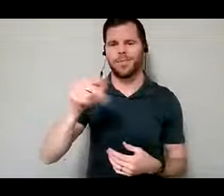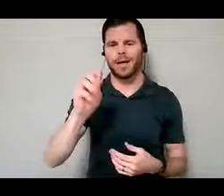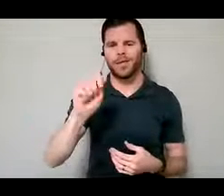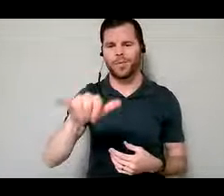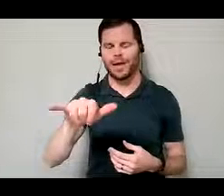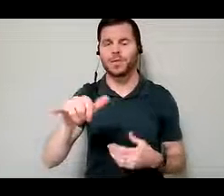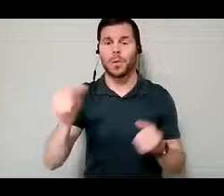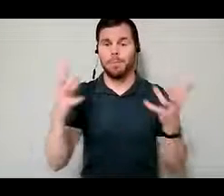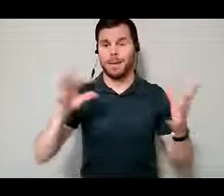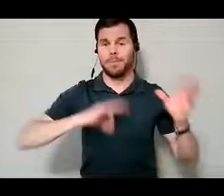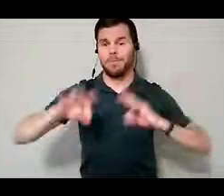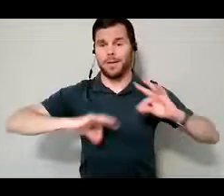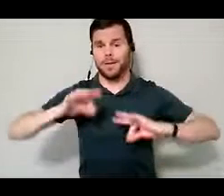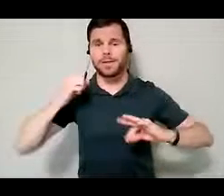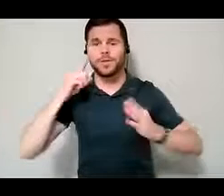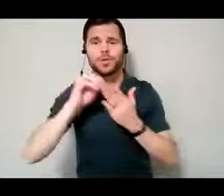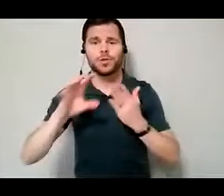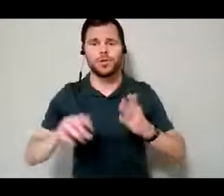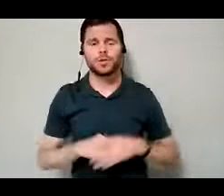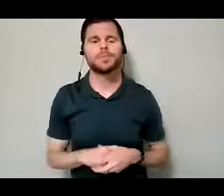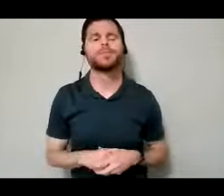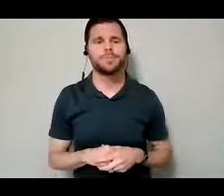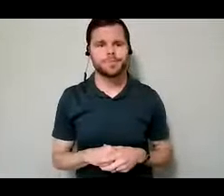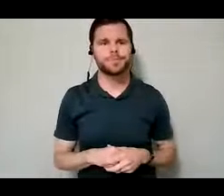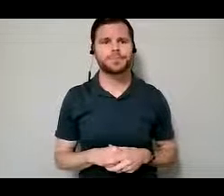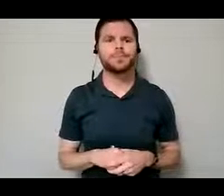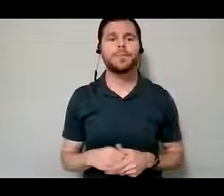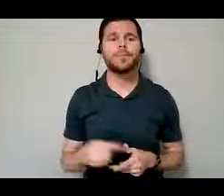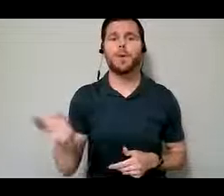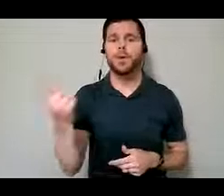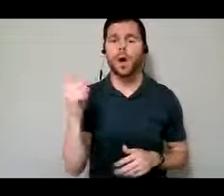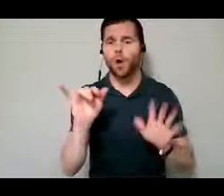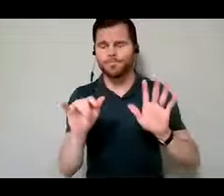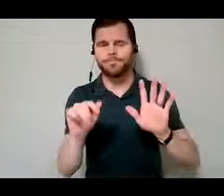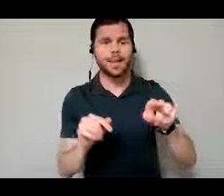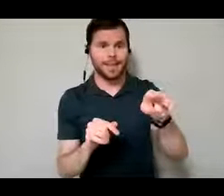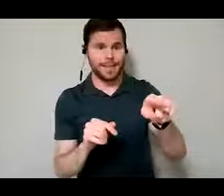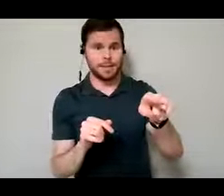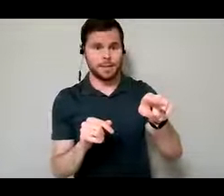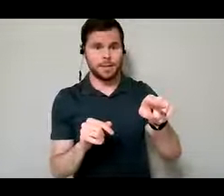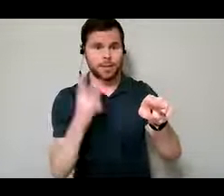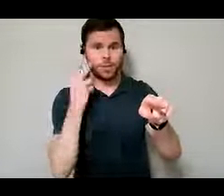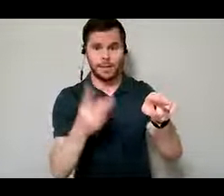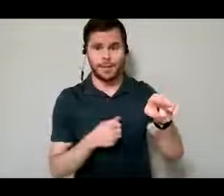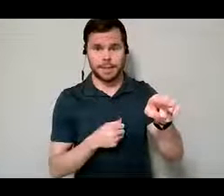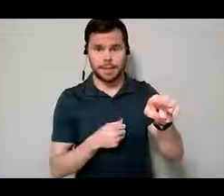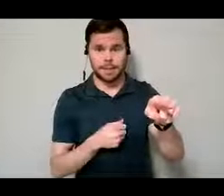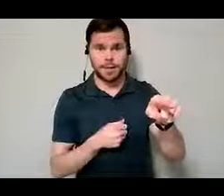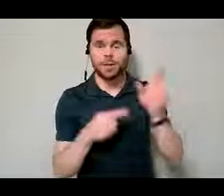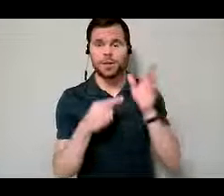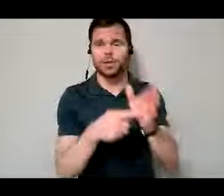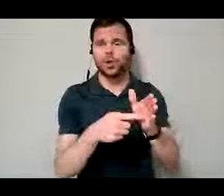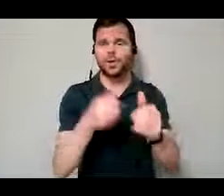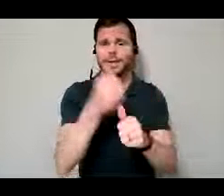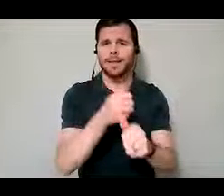students when they do that. So one of the things that we know, so what I'm sharing here is by high school. So that way you can just kind